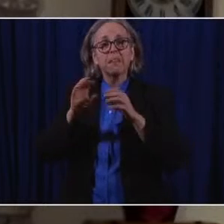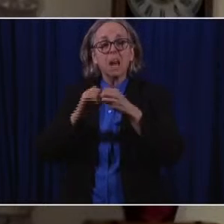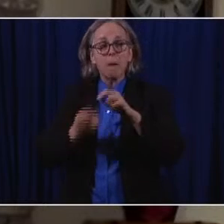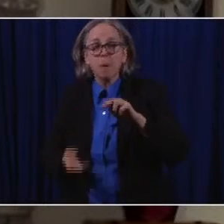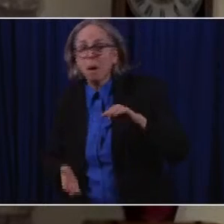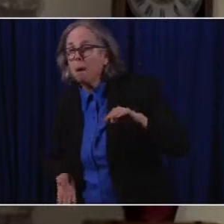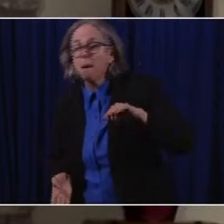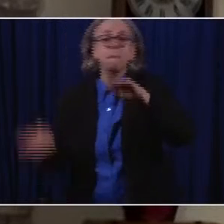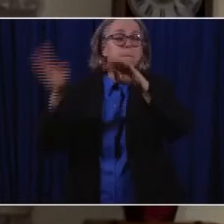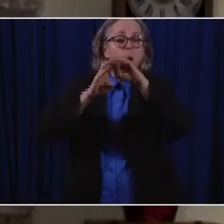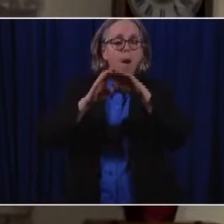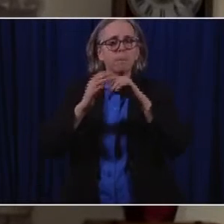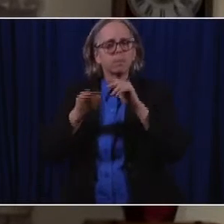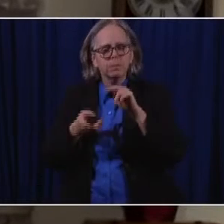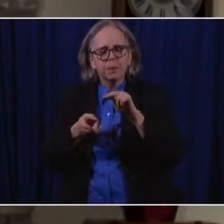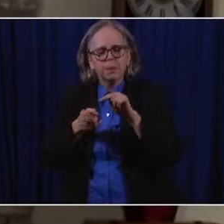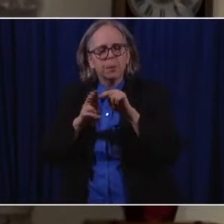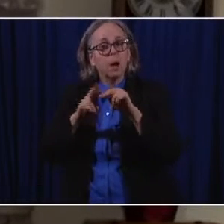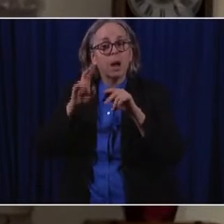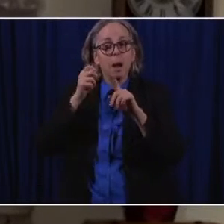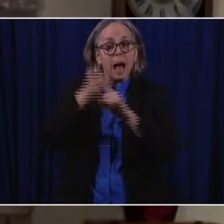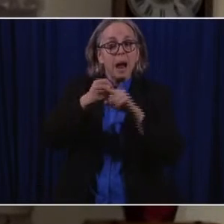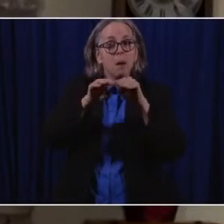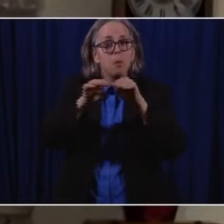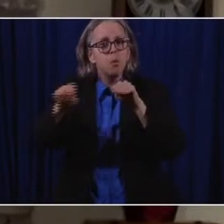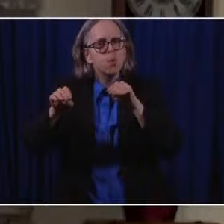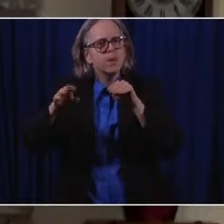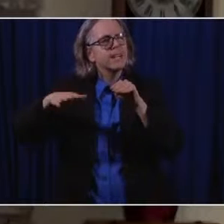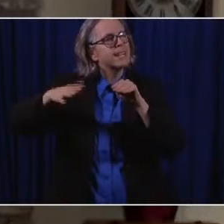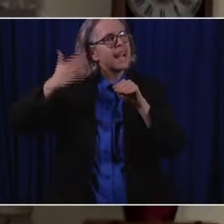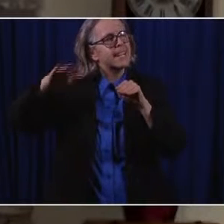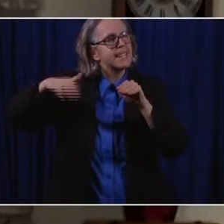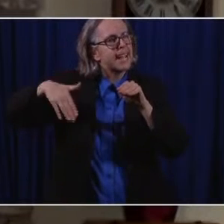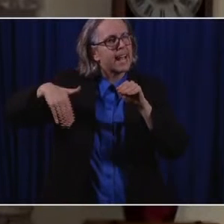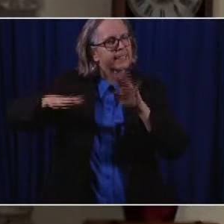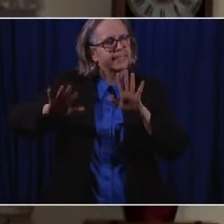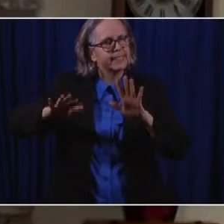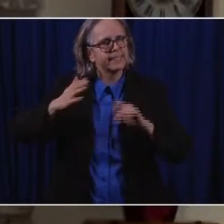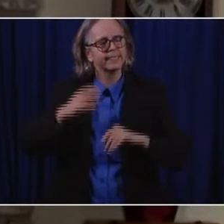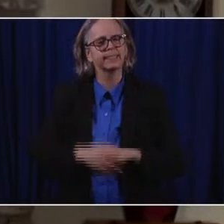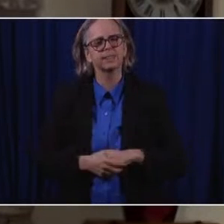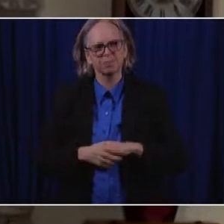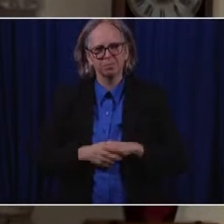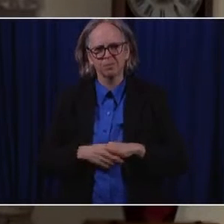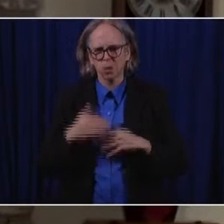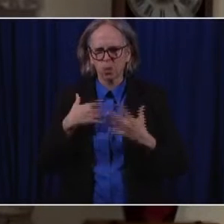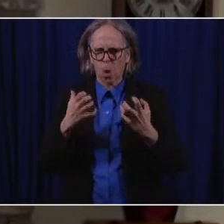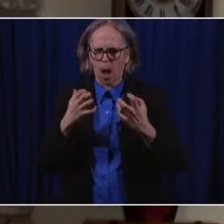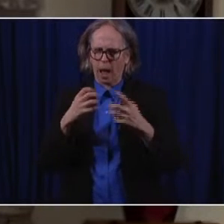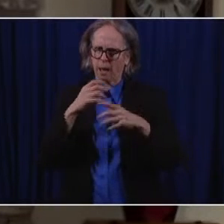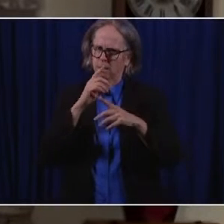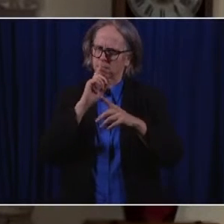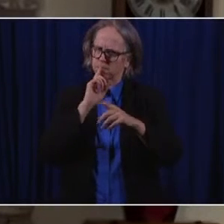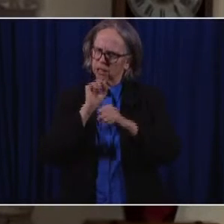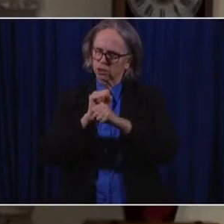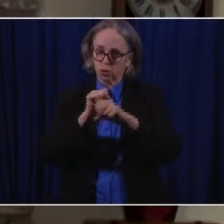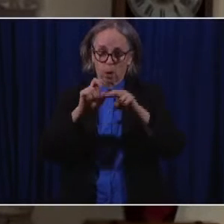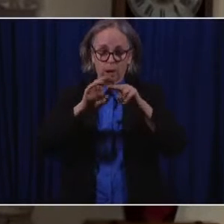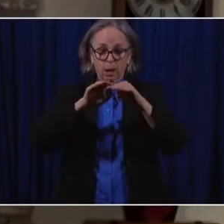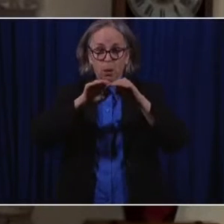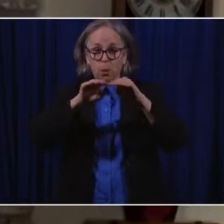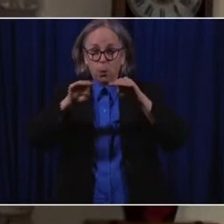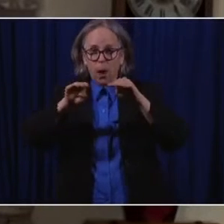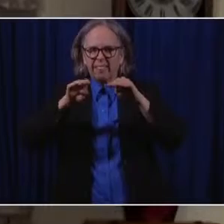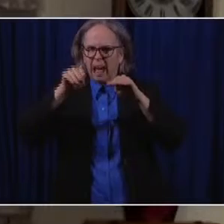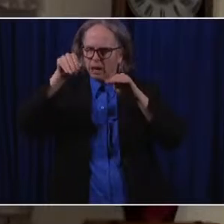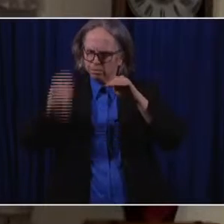So that's good. It's not good enough. And what we really need to see is a drop in the number of cases. We've got to